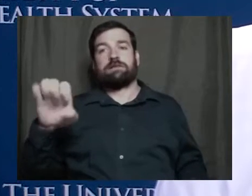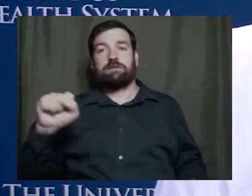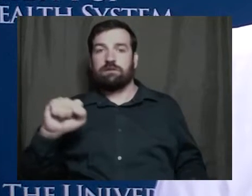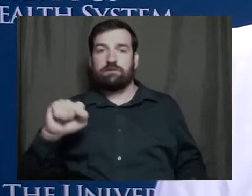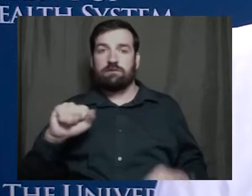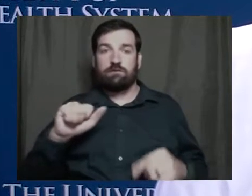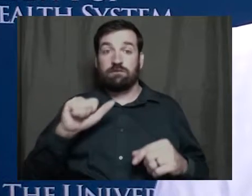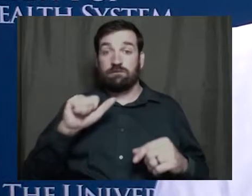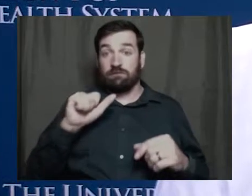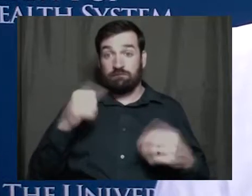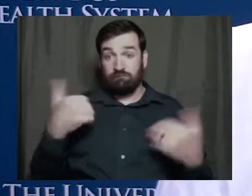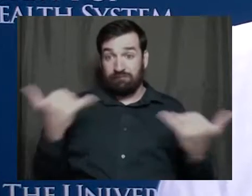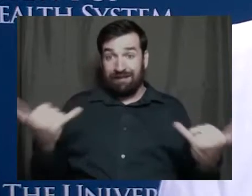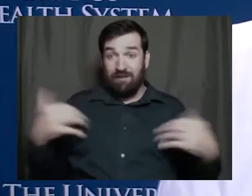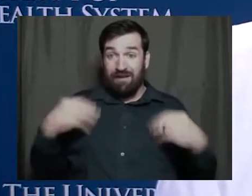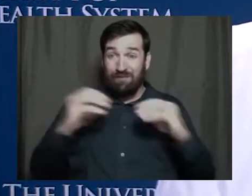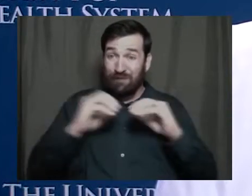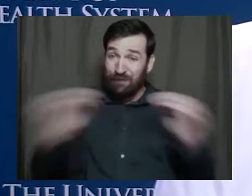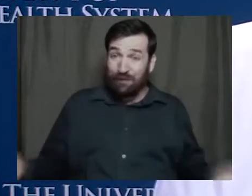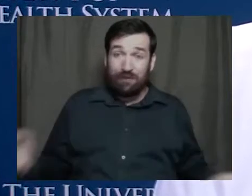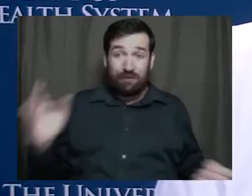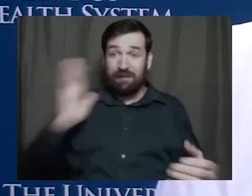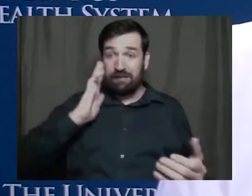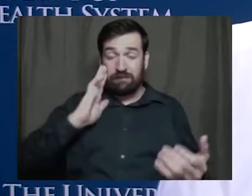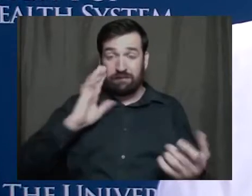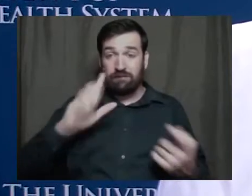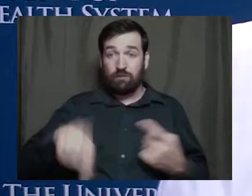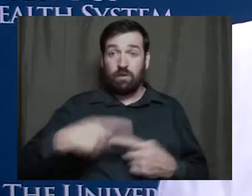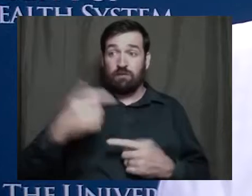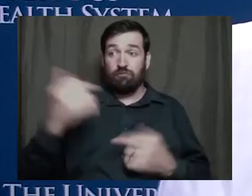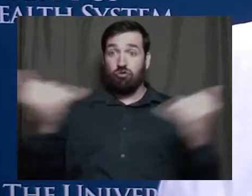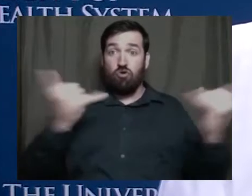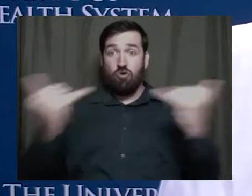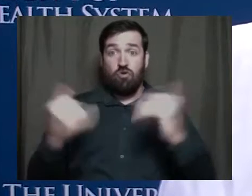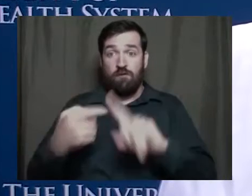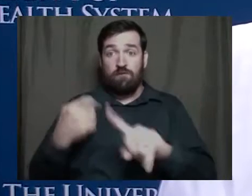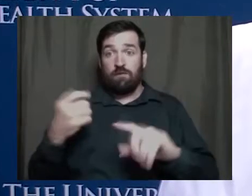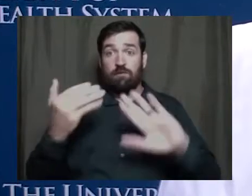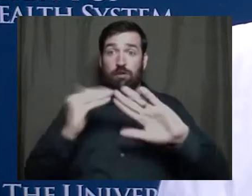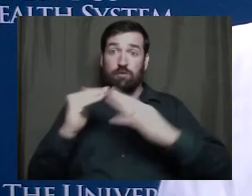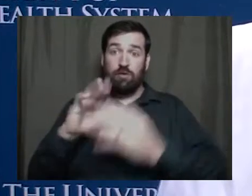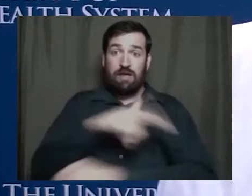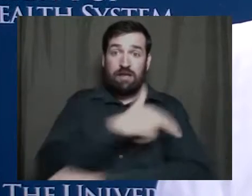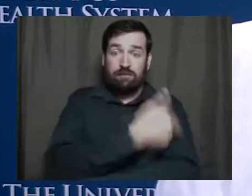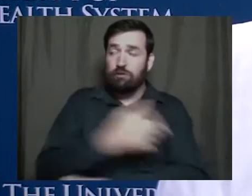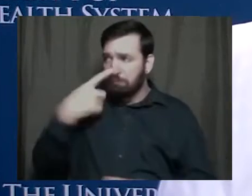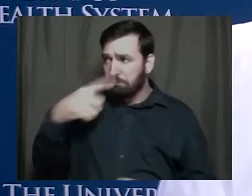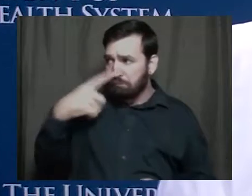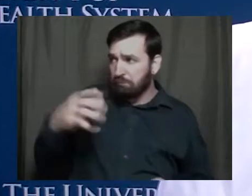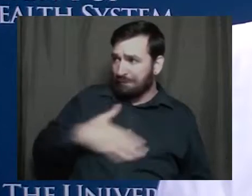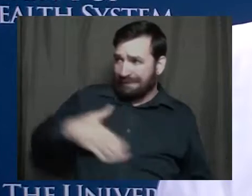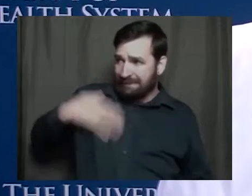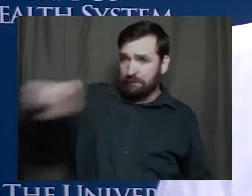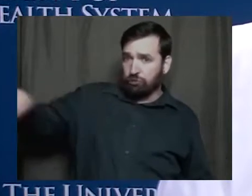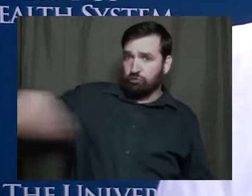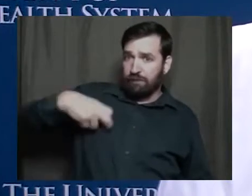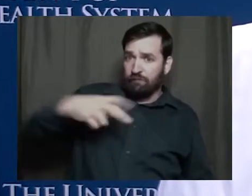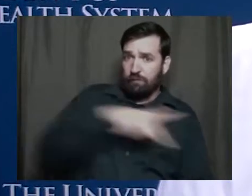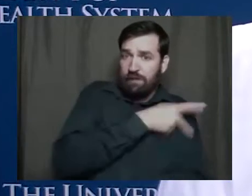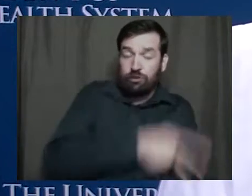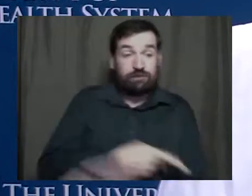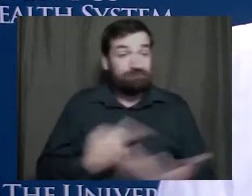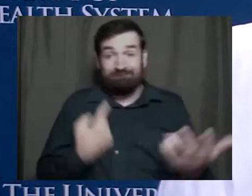right now, and when you get these calls from community hospitals asking, can you please take this patient? And the answer is no, because we're